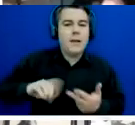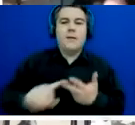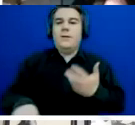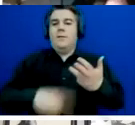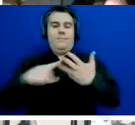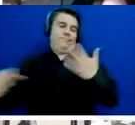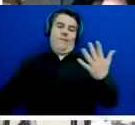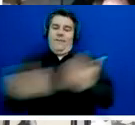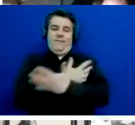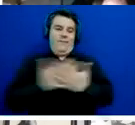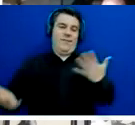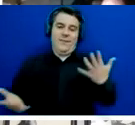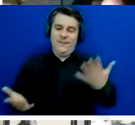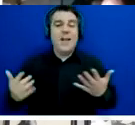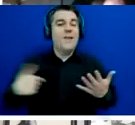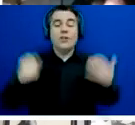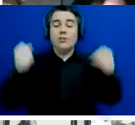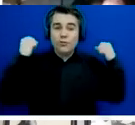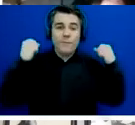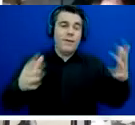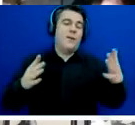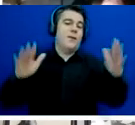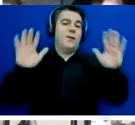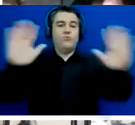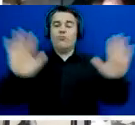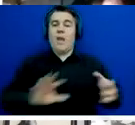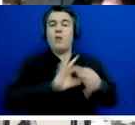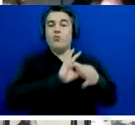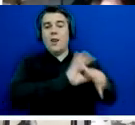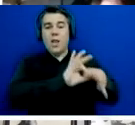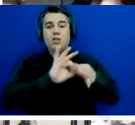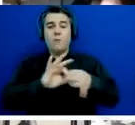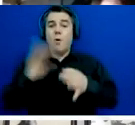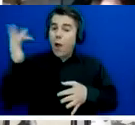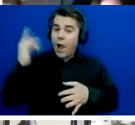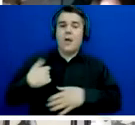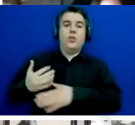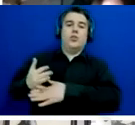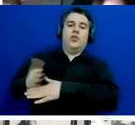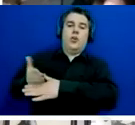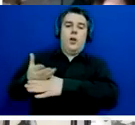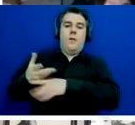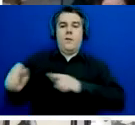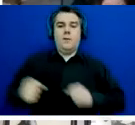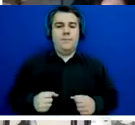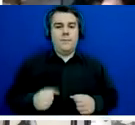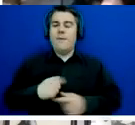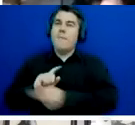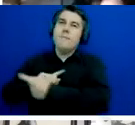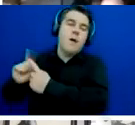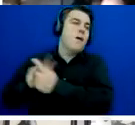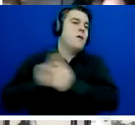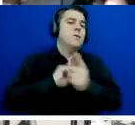everything. I have so many amazing relationships because I've shared Plexus. I've met so many people in